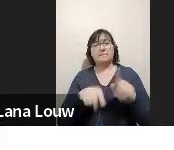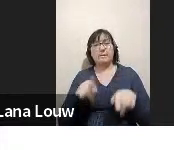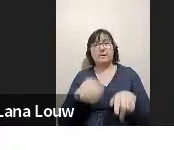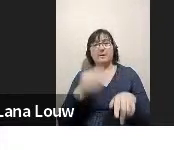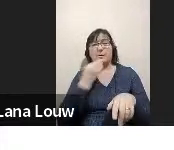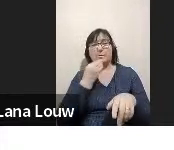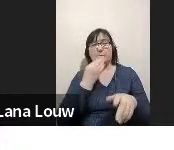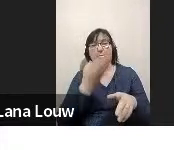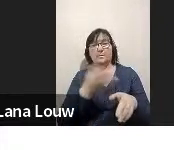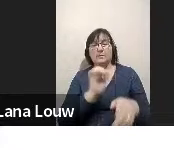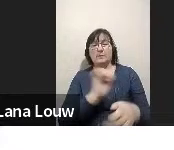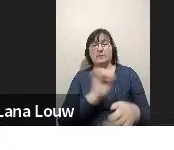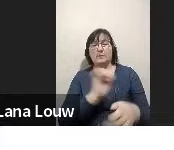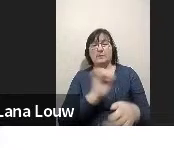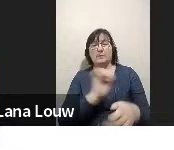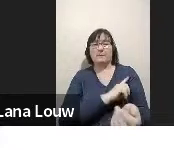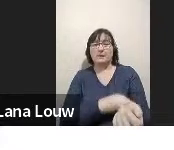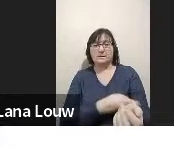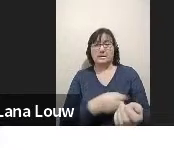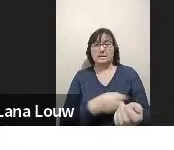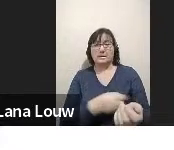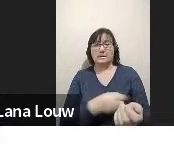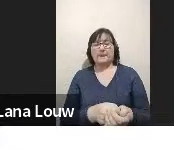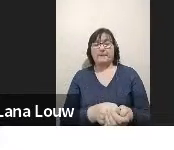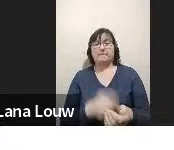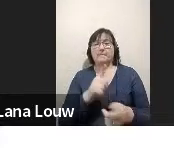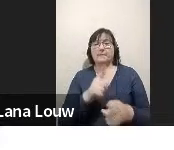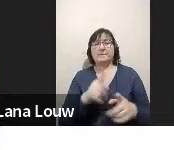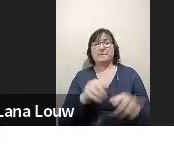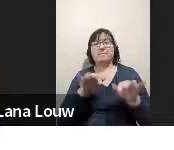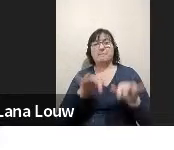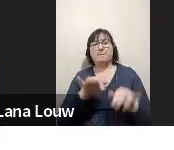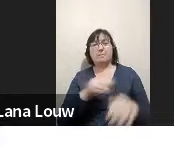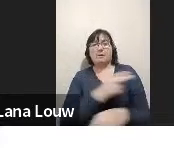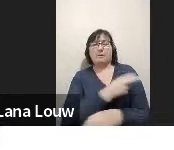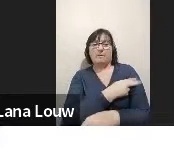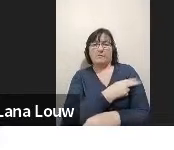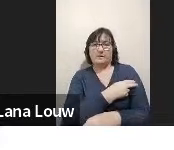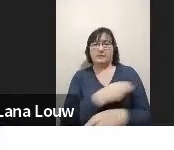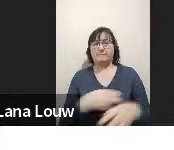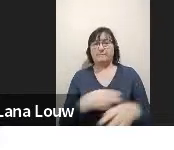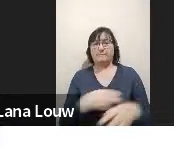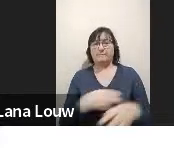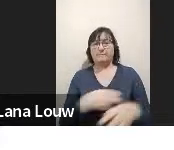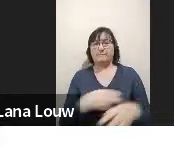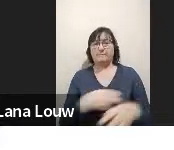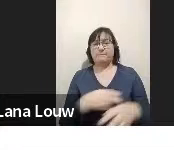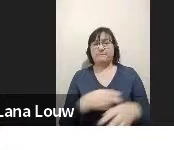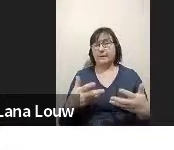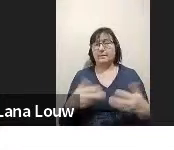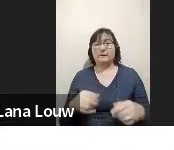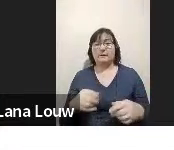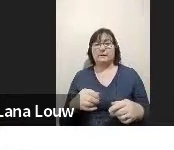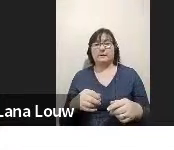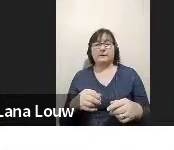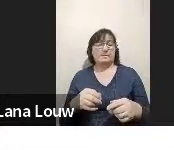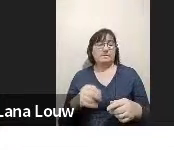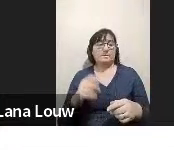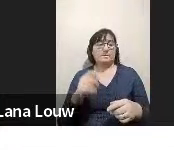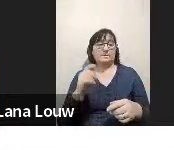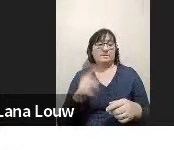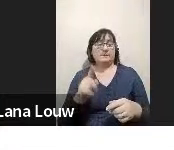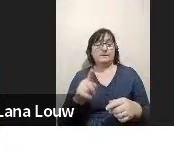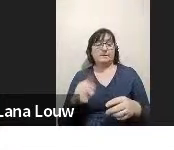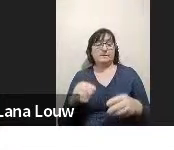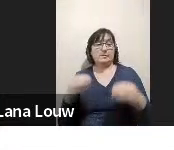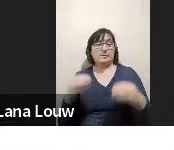for example, if they're a public officer, we will select public officer. Now, if it's for a company, we've got under